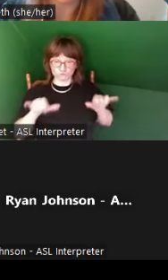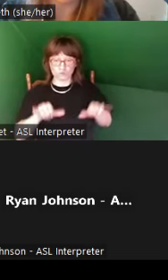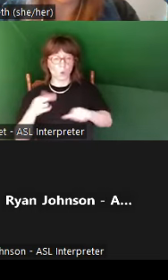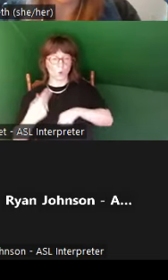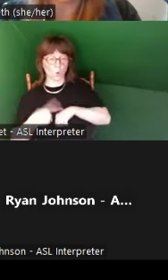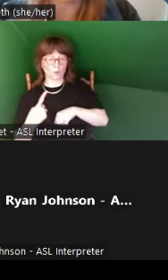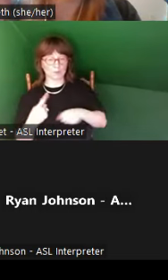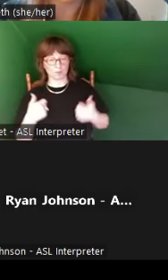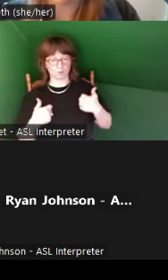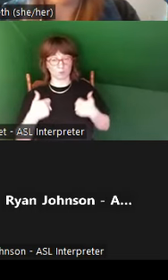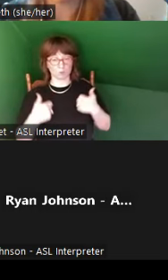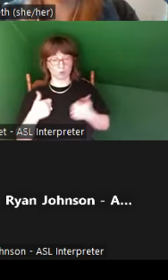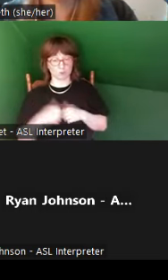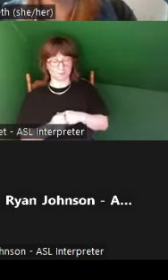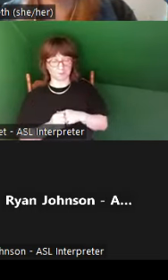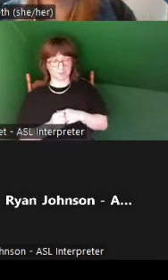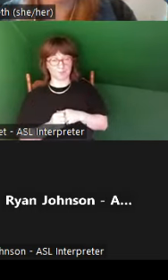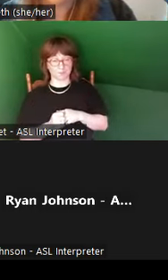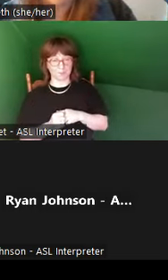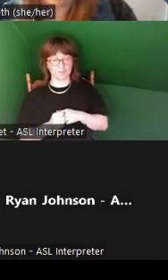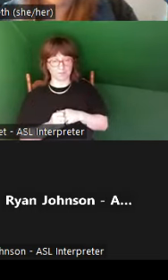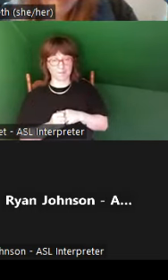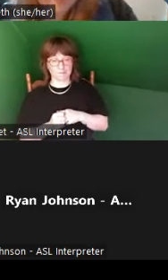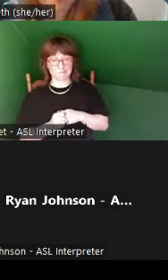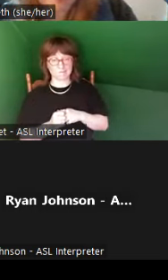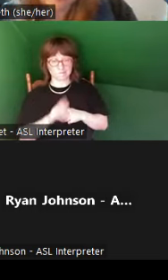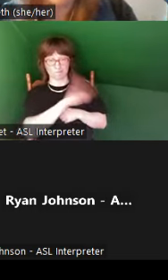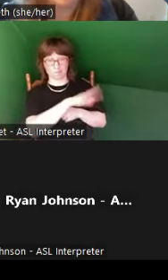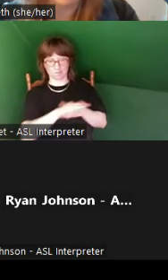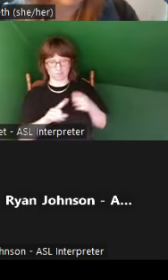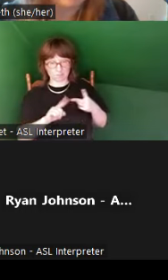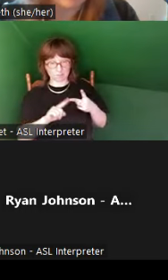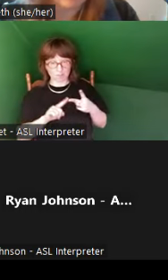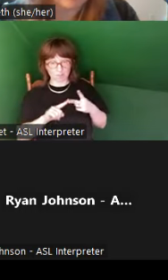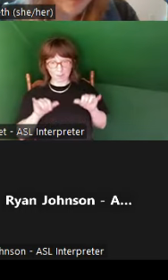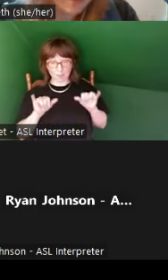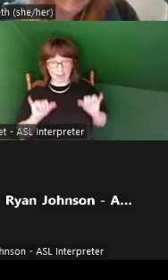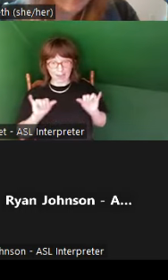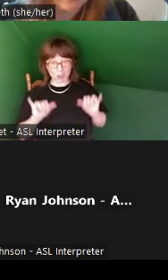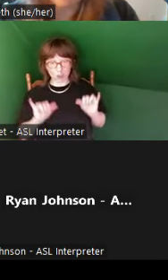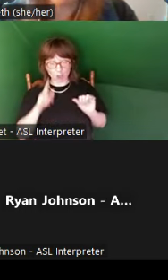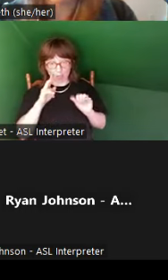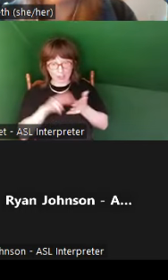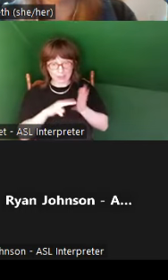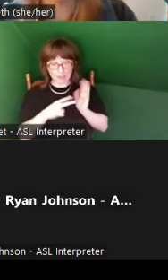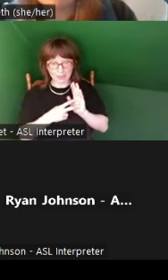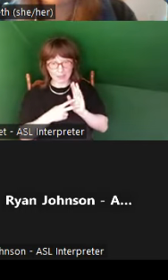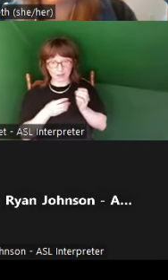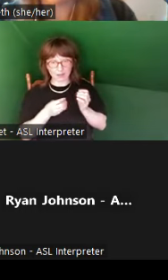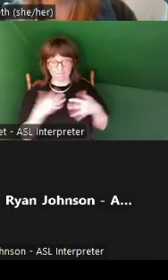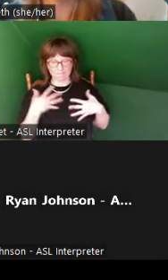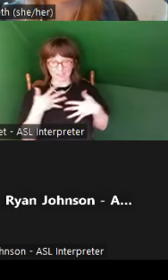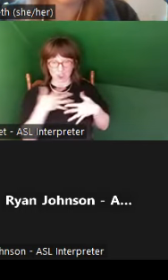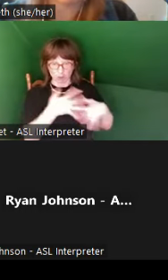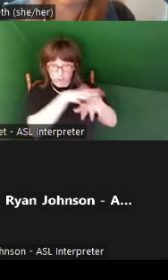thing, or is it part of a pattern? Is this pattern intended to instill fear? And is